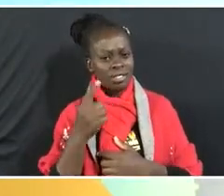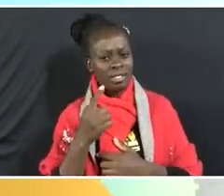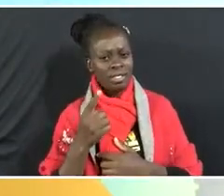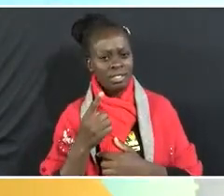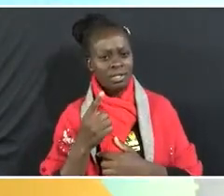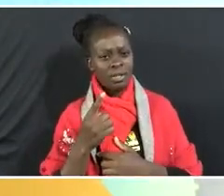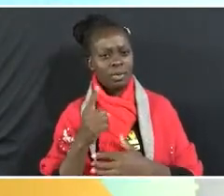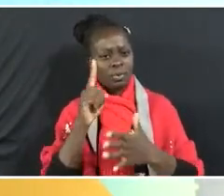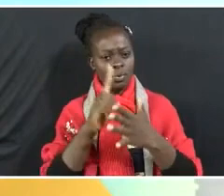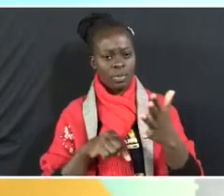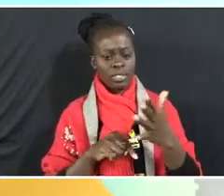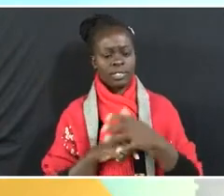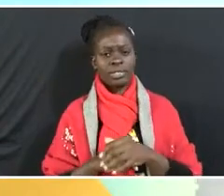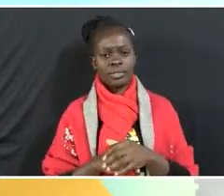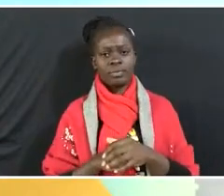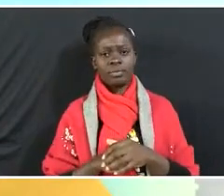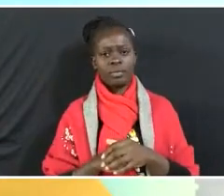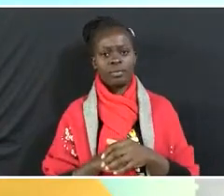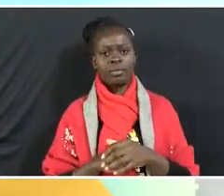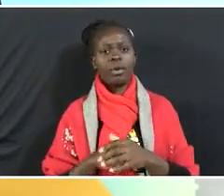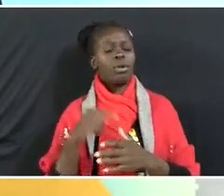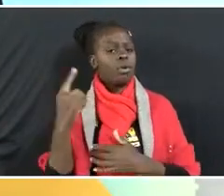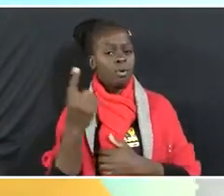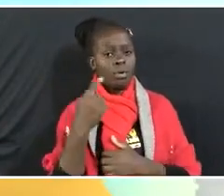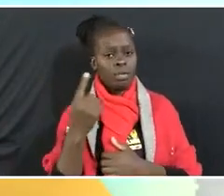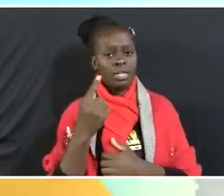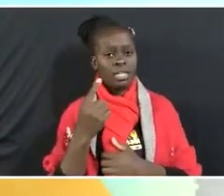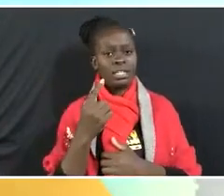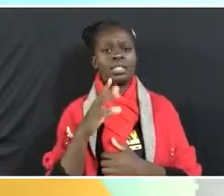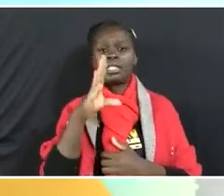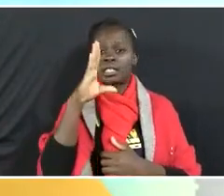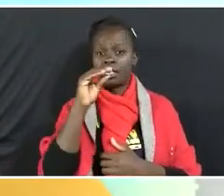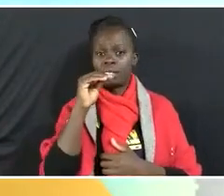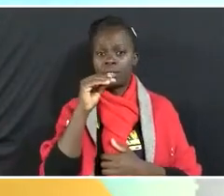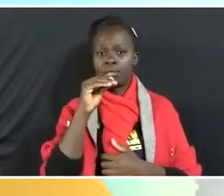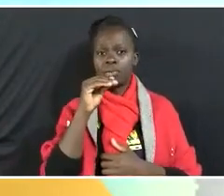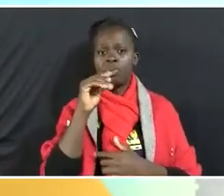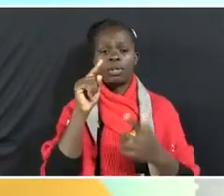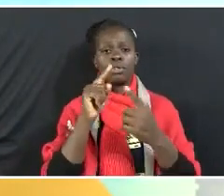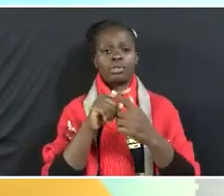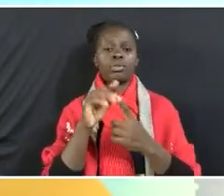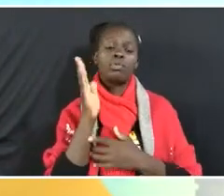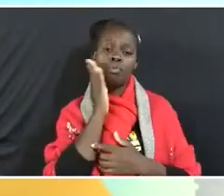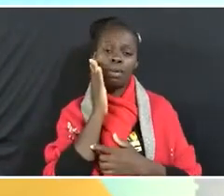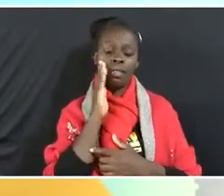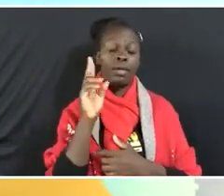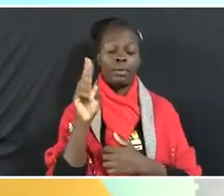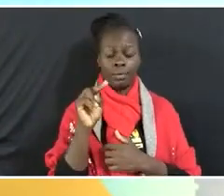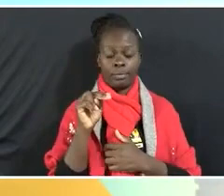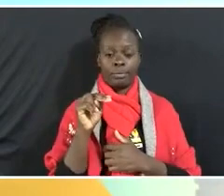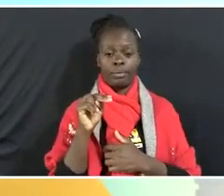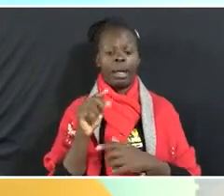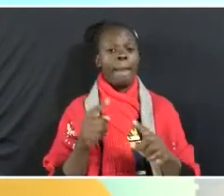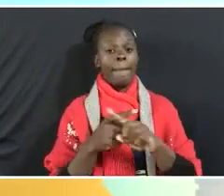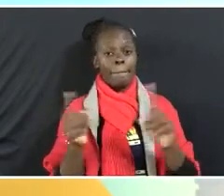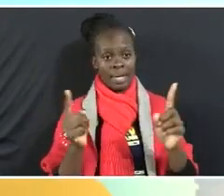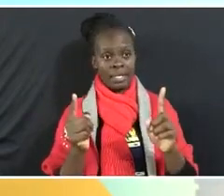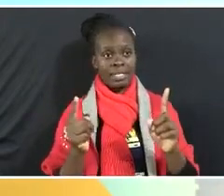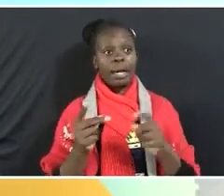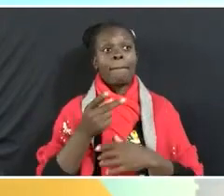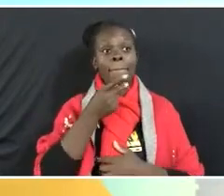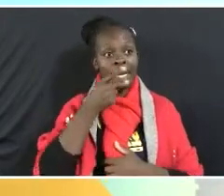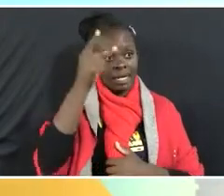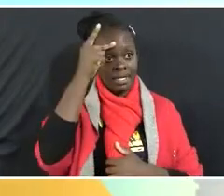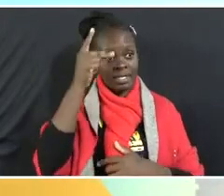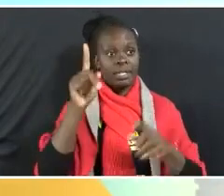problem we face as a church is most of the young people always think it